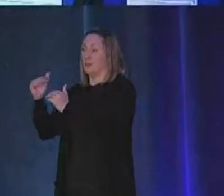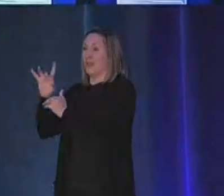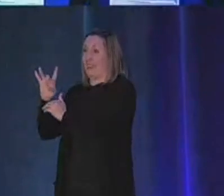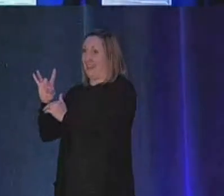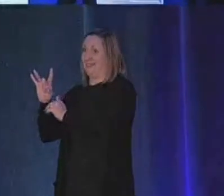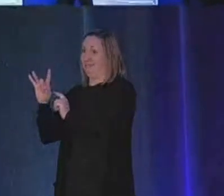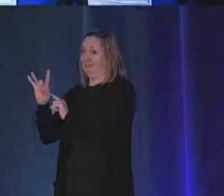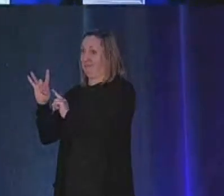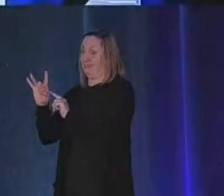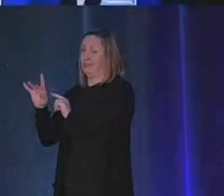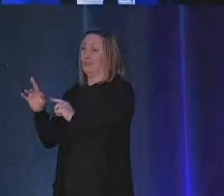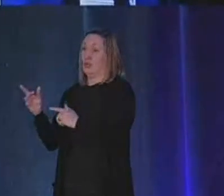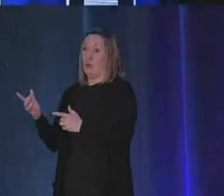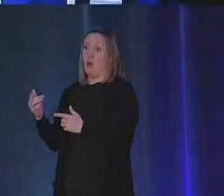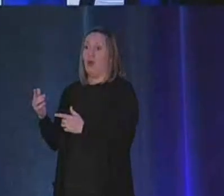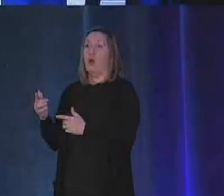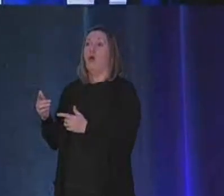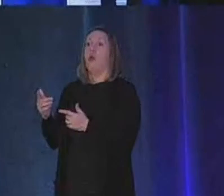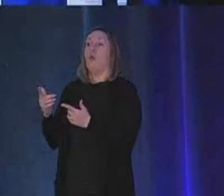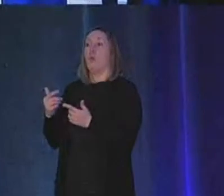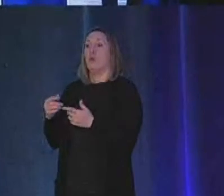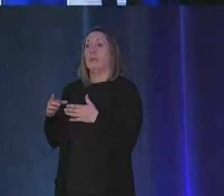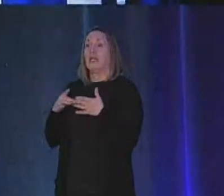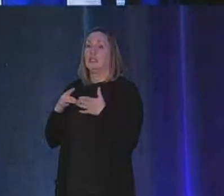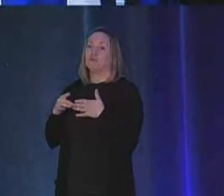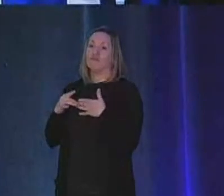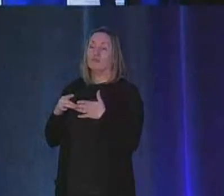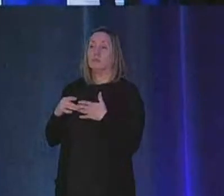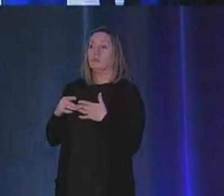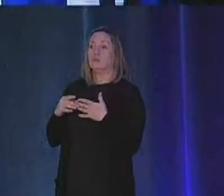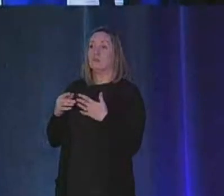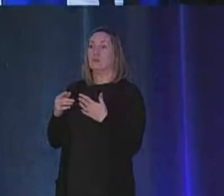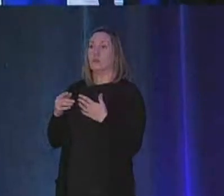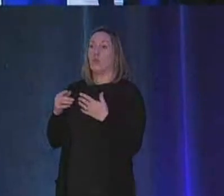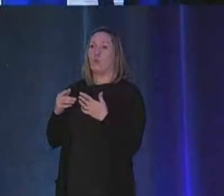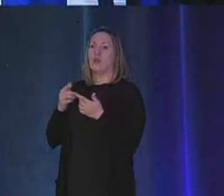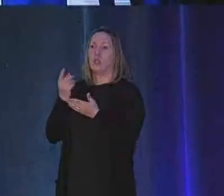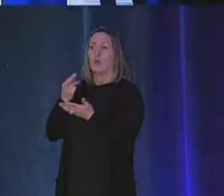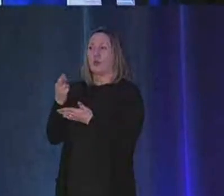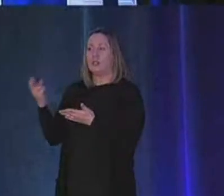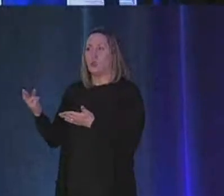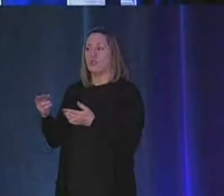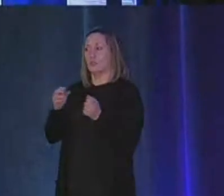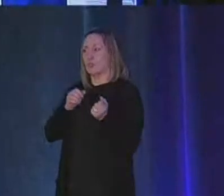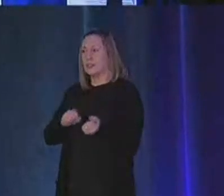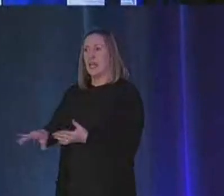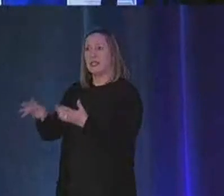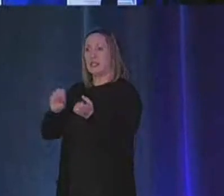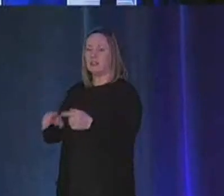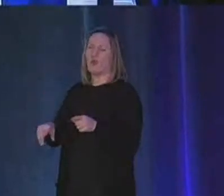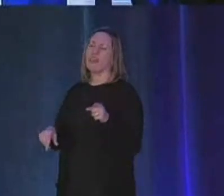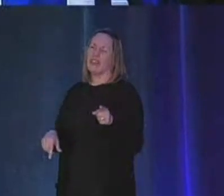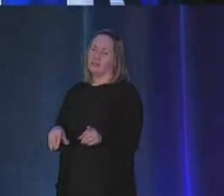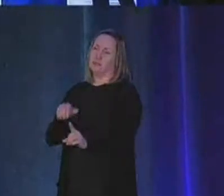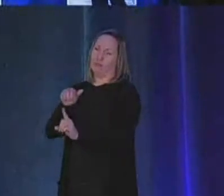right. We're being liberal with the resources that we're sending down the pipe. So this is kind of a reminder